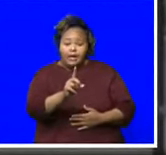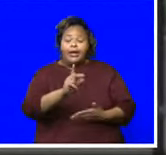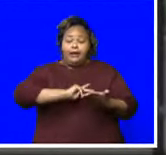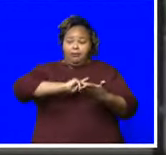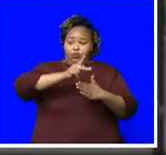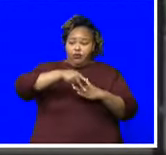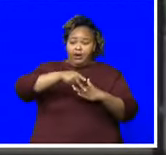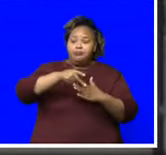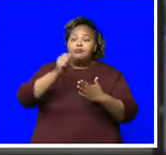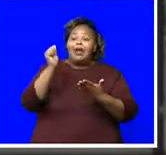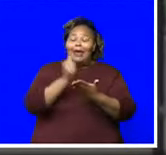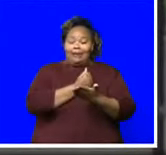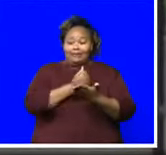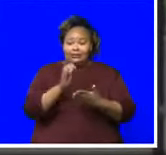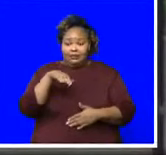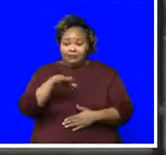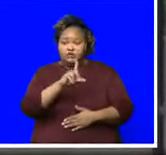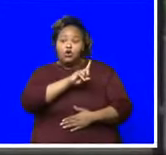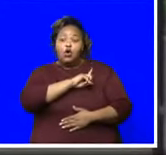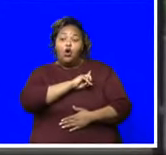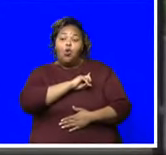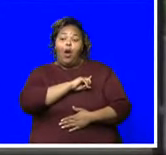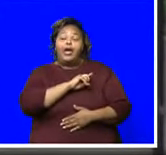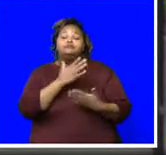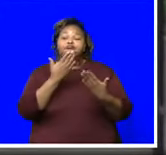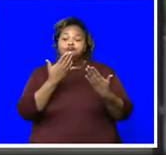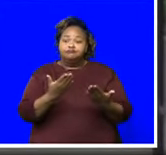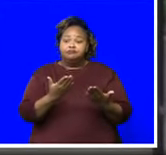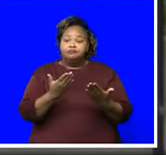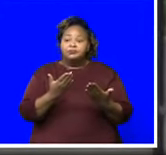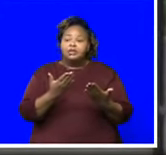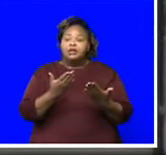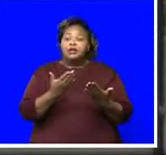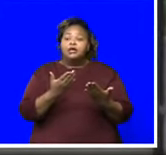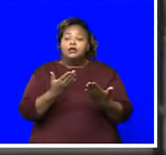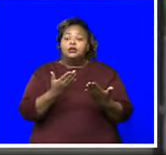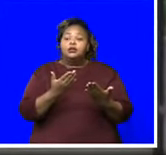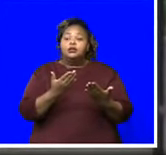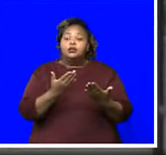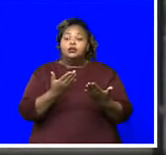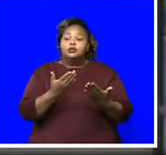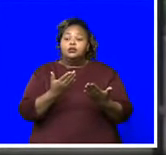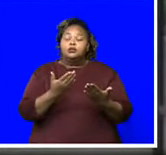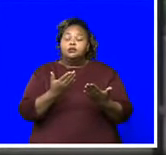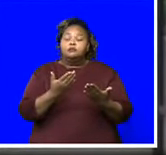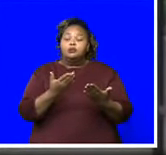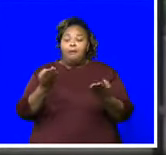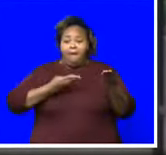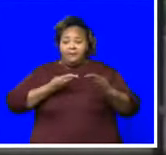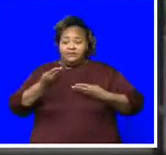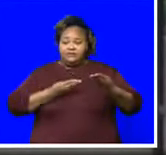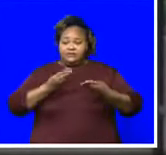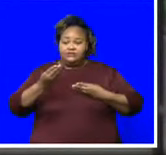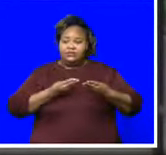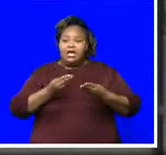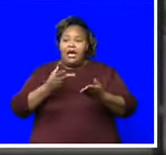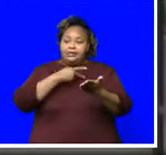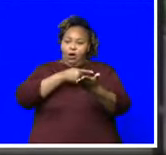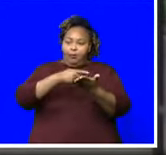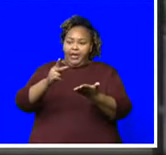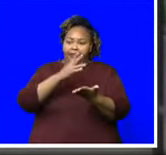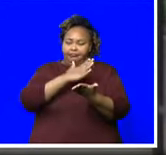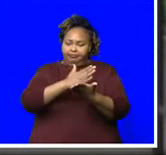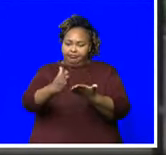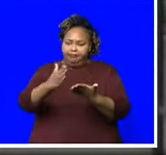ukhone kubhadala ngesikhathi lengida ukuthi isikhathi lesi reasonable. Because the critical thing ukuthi udawuthi